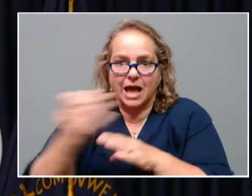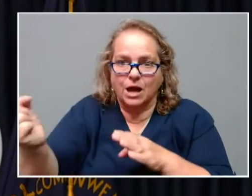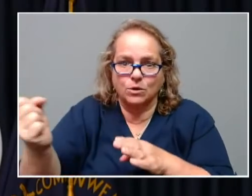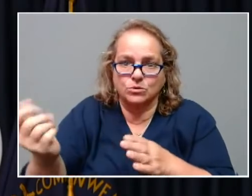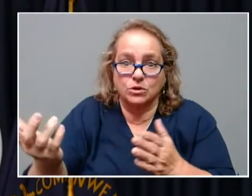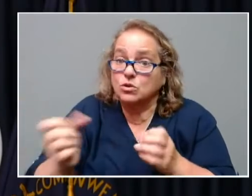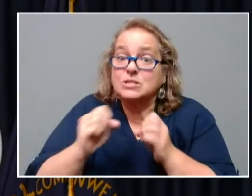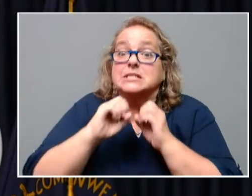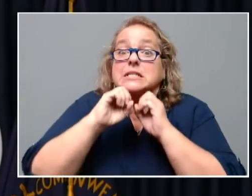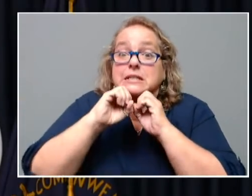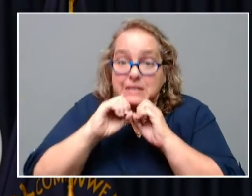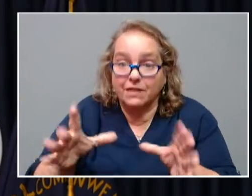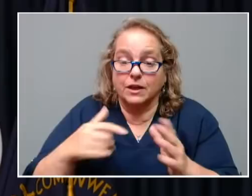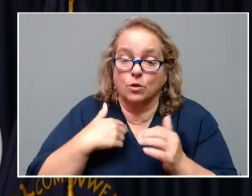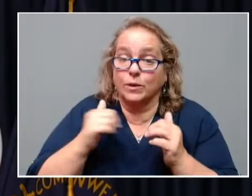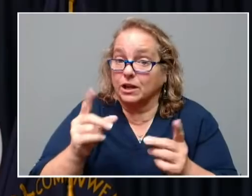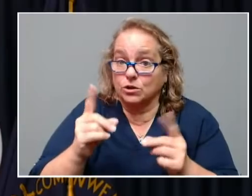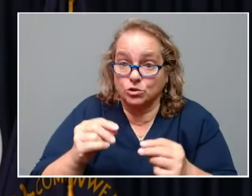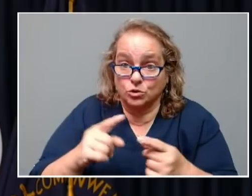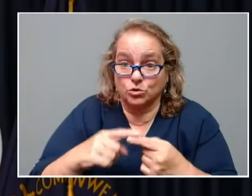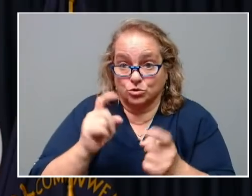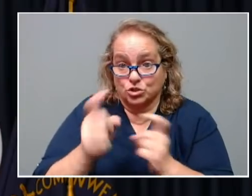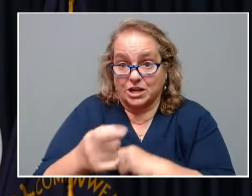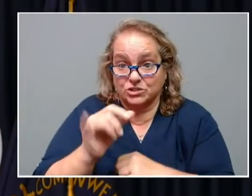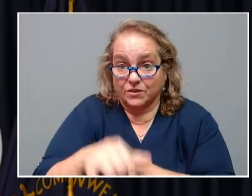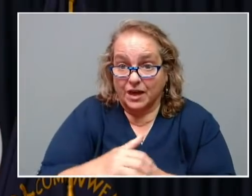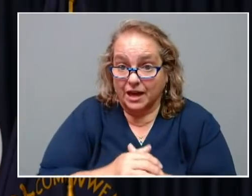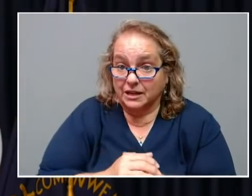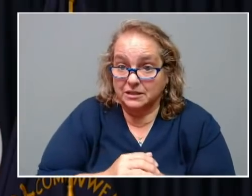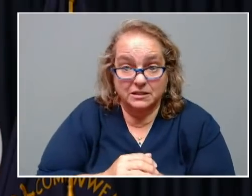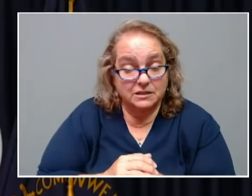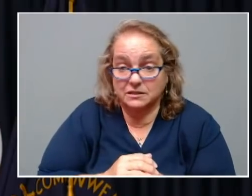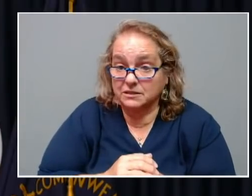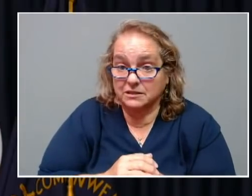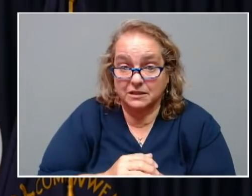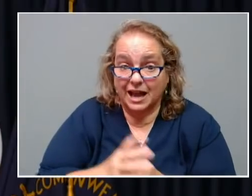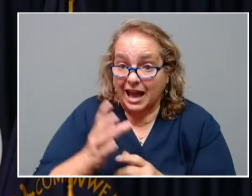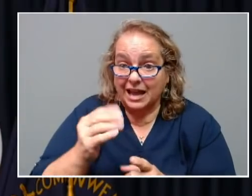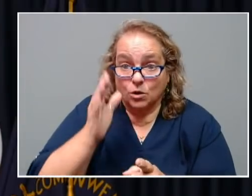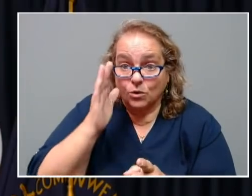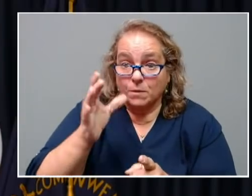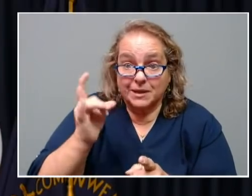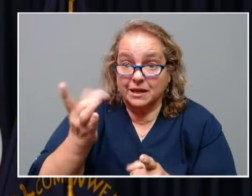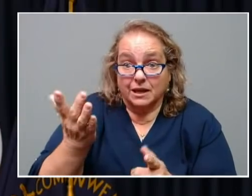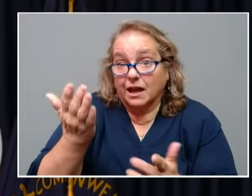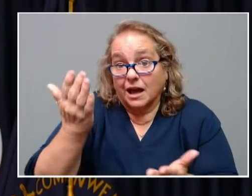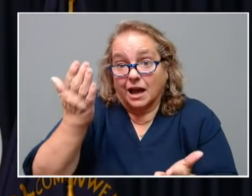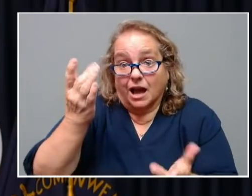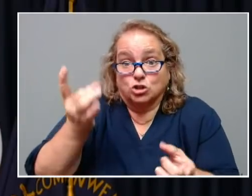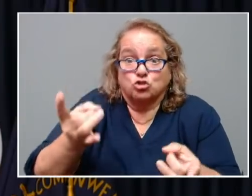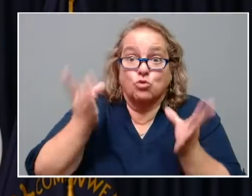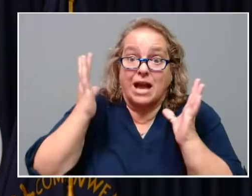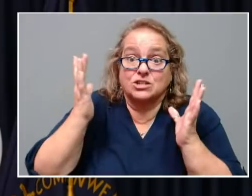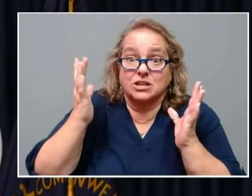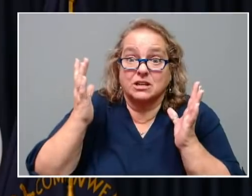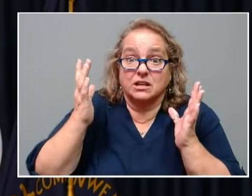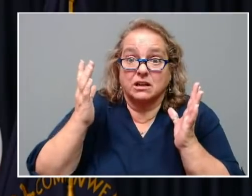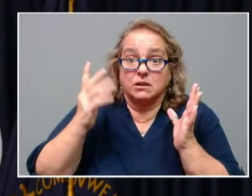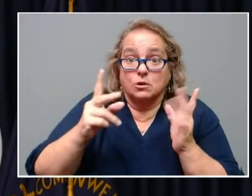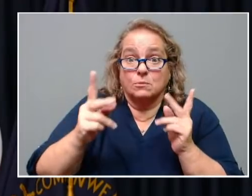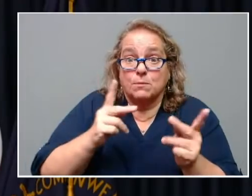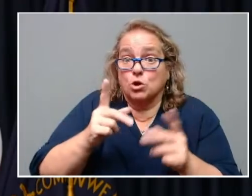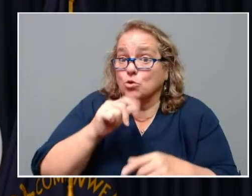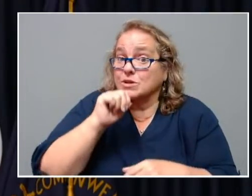do to change that. And it's going to be, I know, tragic when someone who didn't get the vaccine comes in